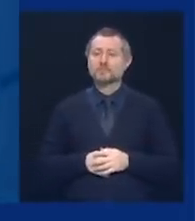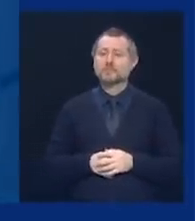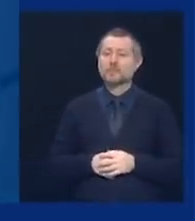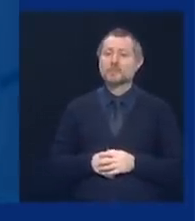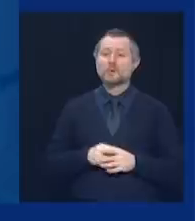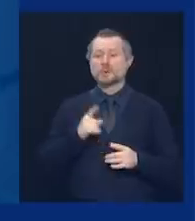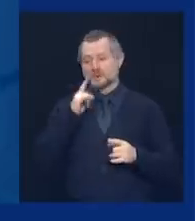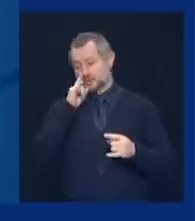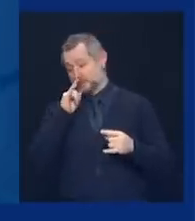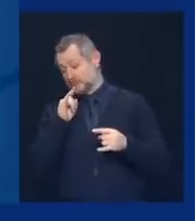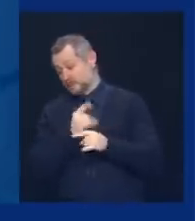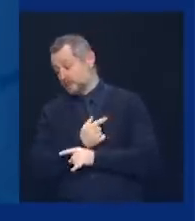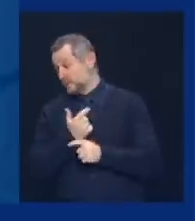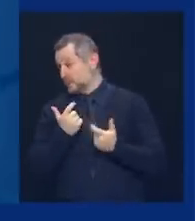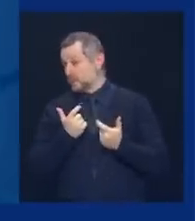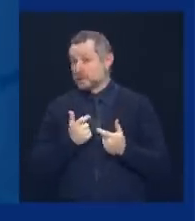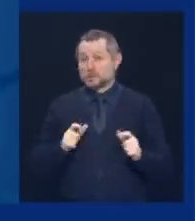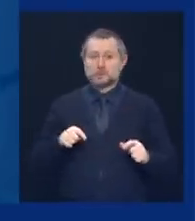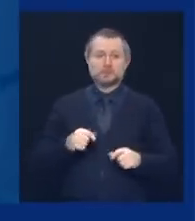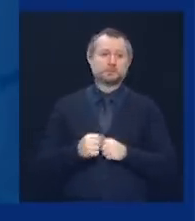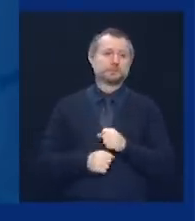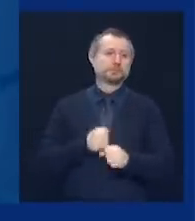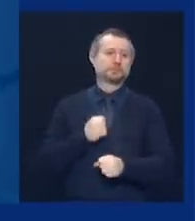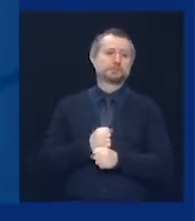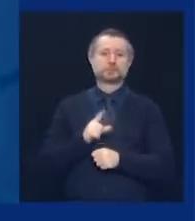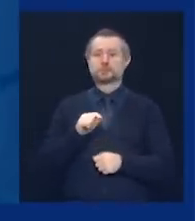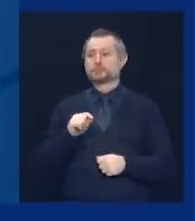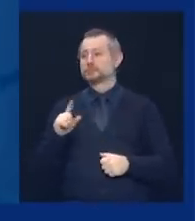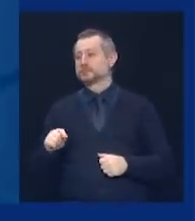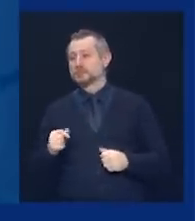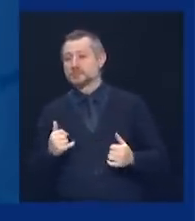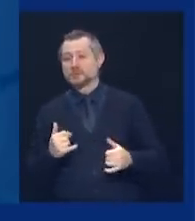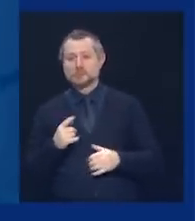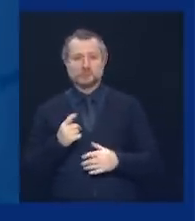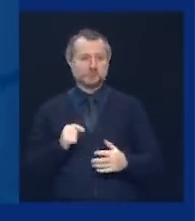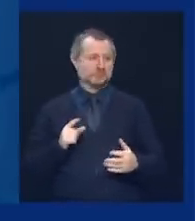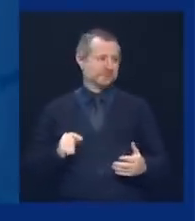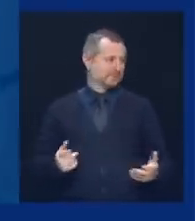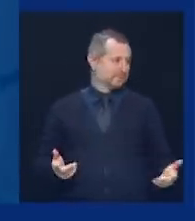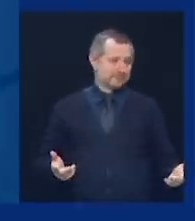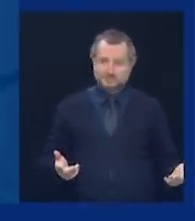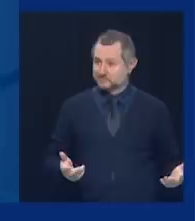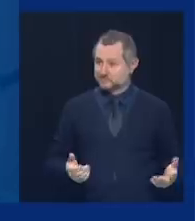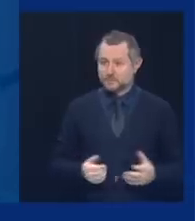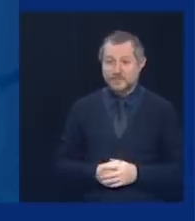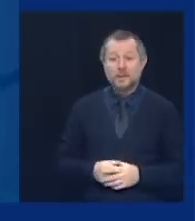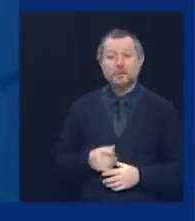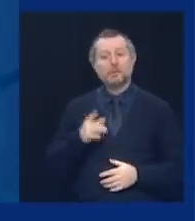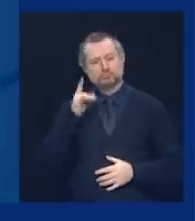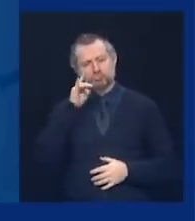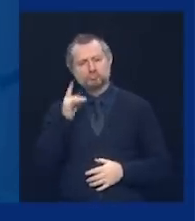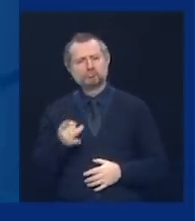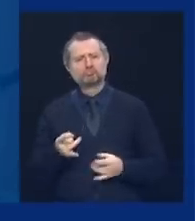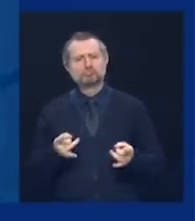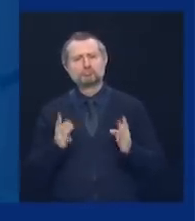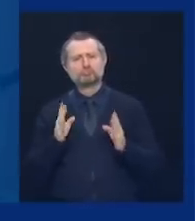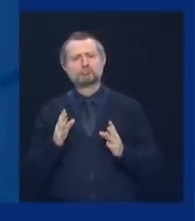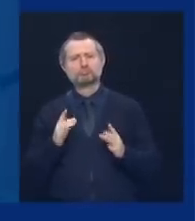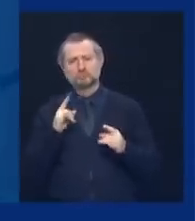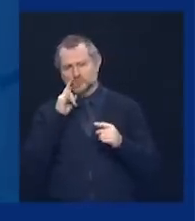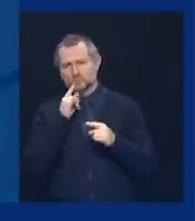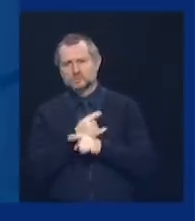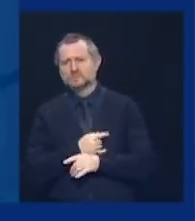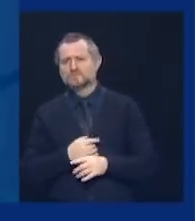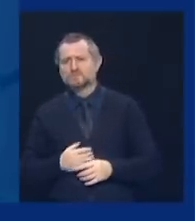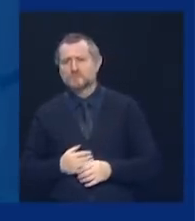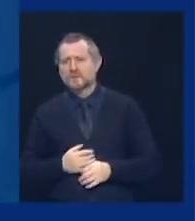hypocrisies of 2020, we get to year end, right? Here's one of the great political hypocrisies for an elected